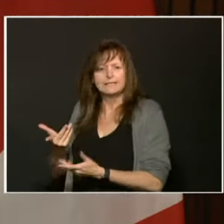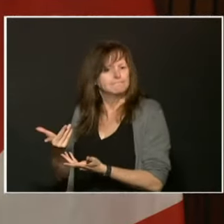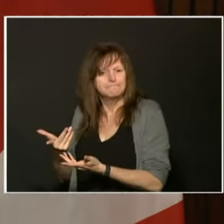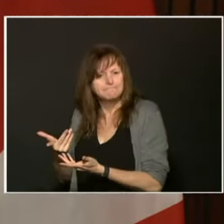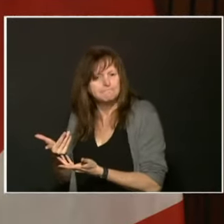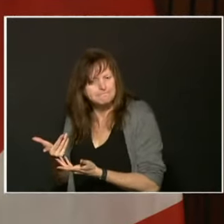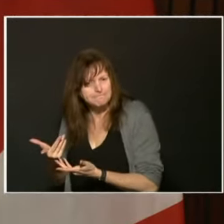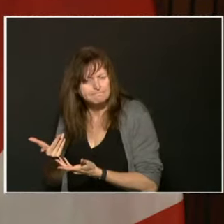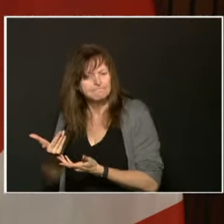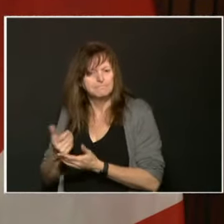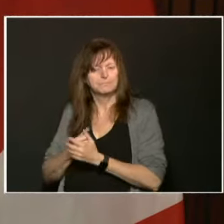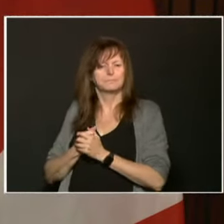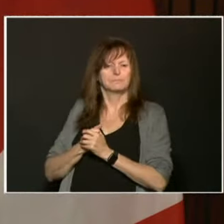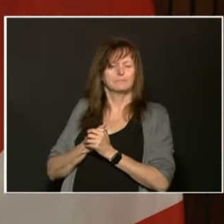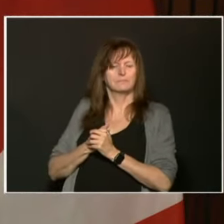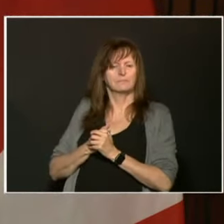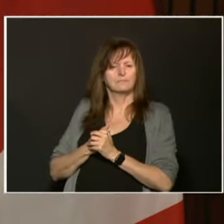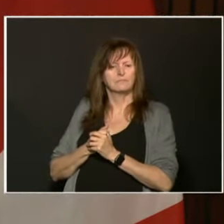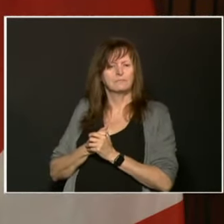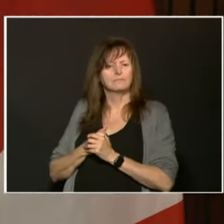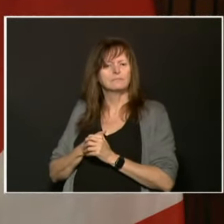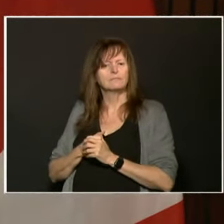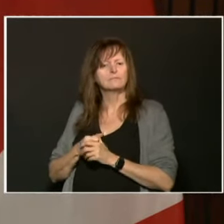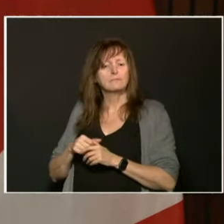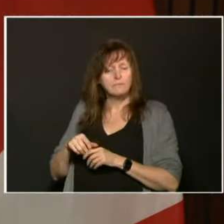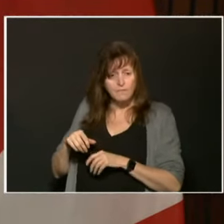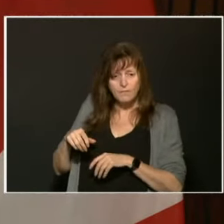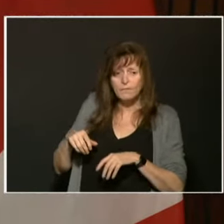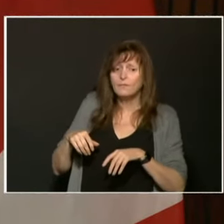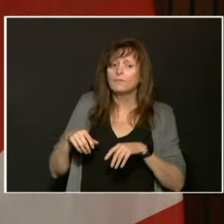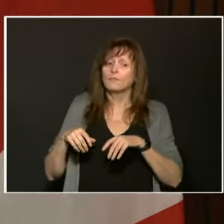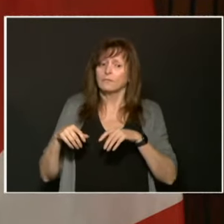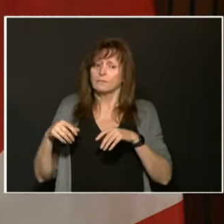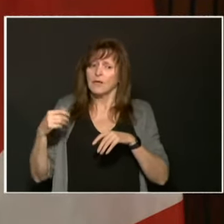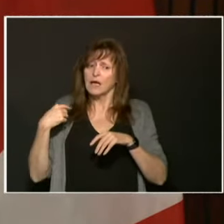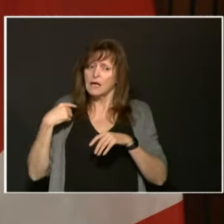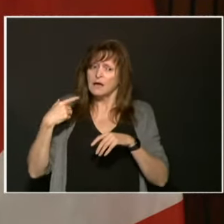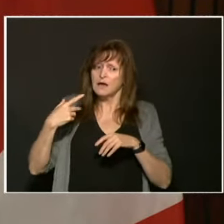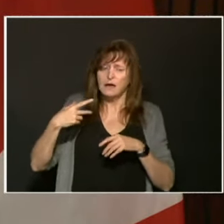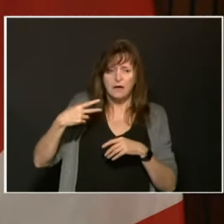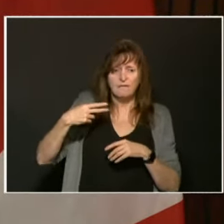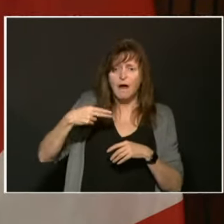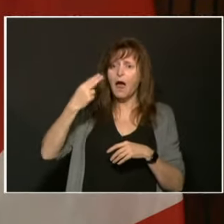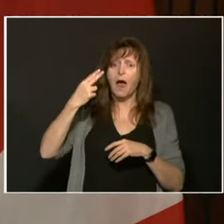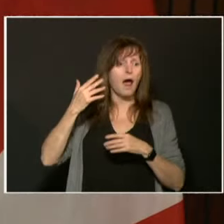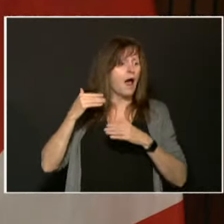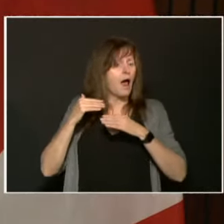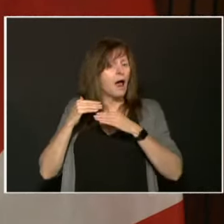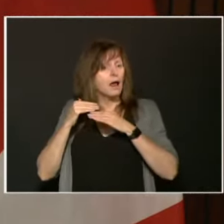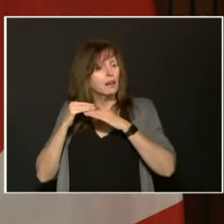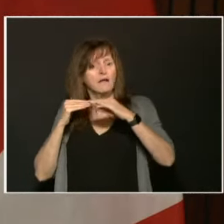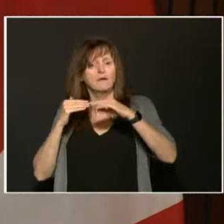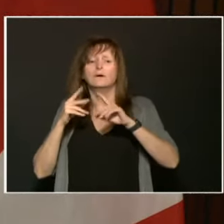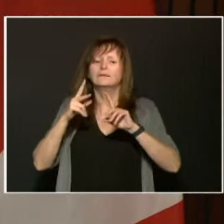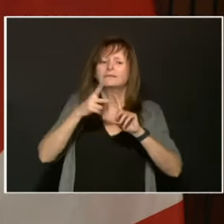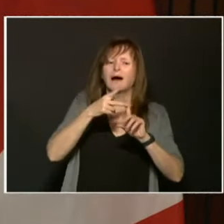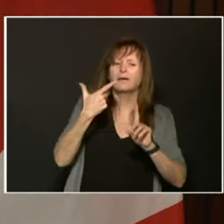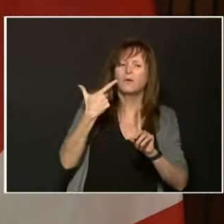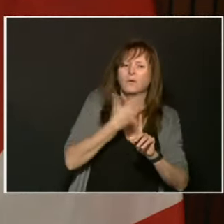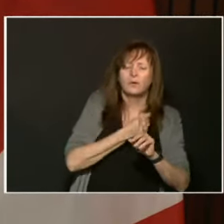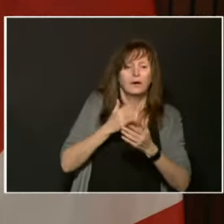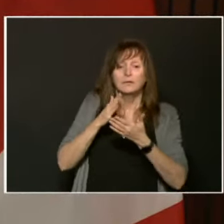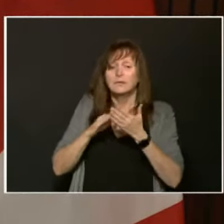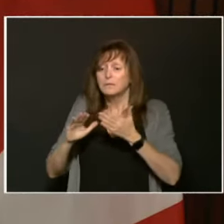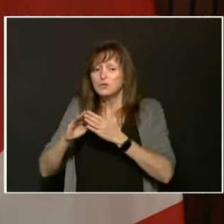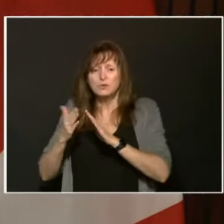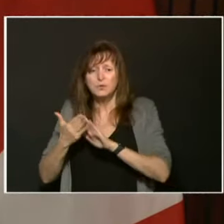first vaccine dose than we do, but a higher level of second vaccine dose. So we may have some protection from our higher level of vaccine dose, but they're